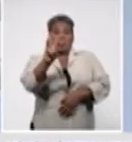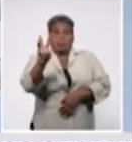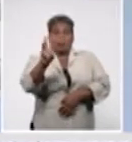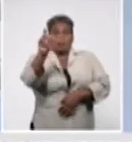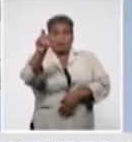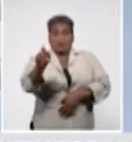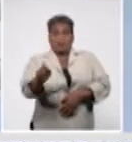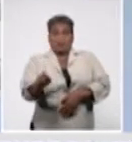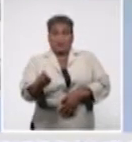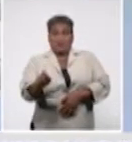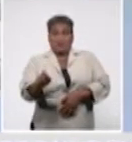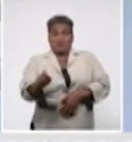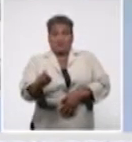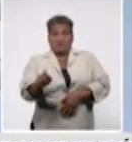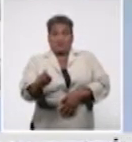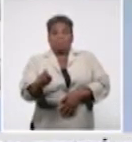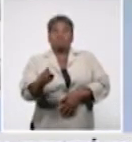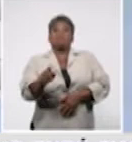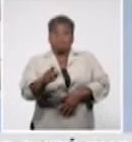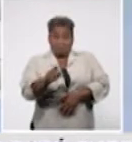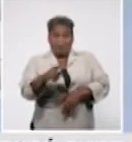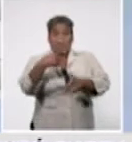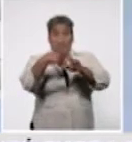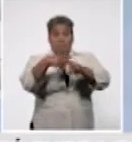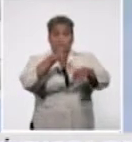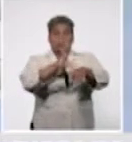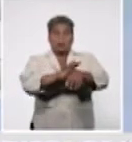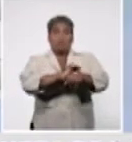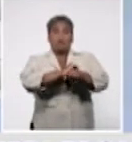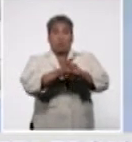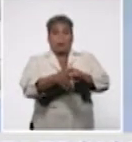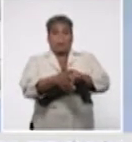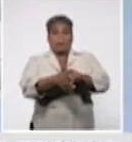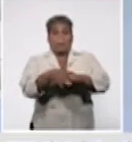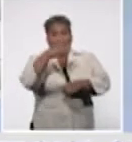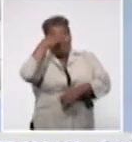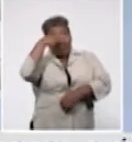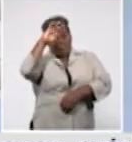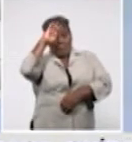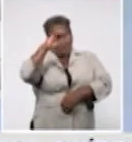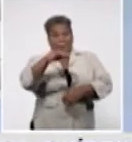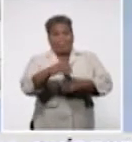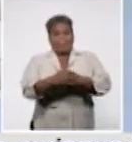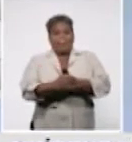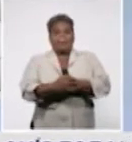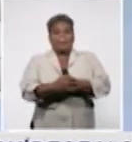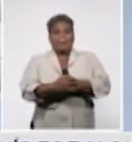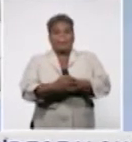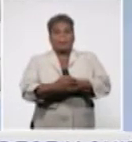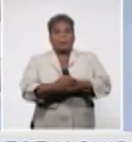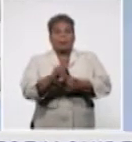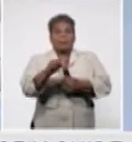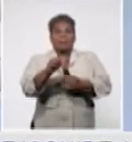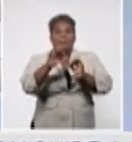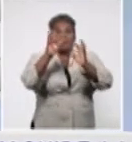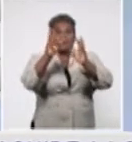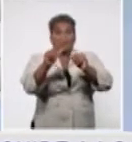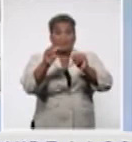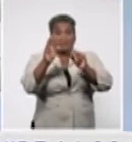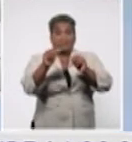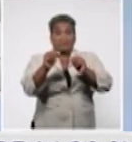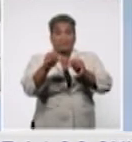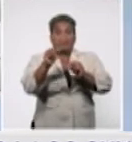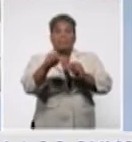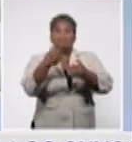4,958 samples, 33 people tested positive for COVID-19. This brings the total amount of processed samples